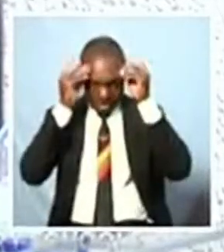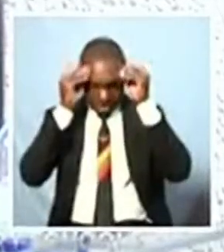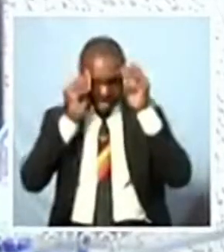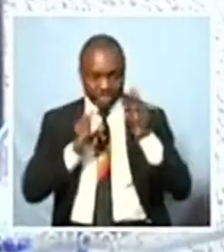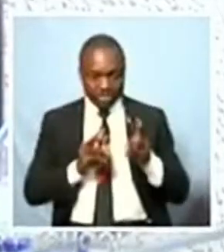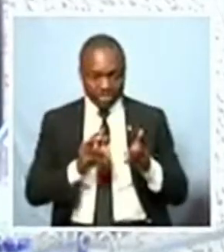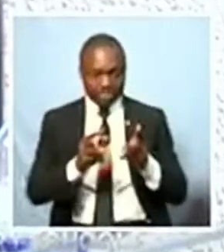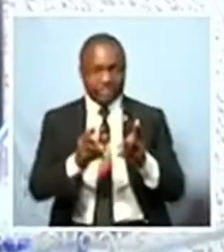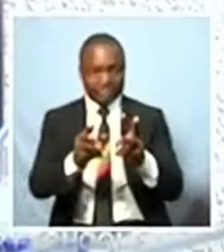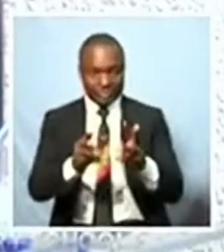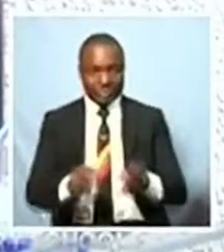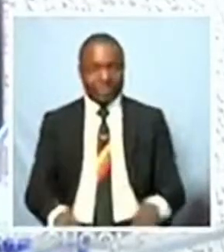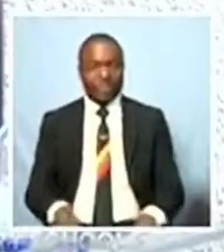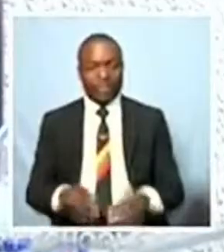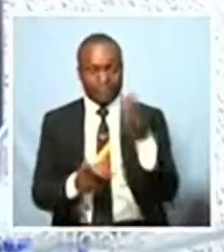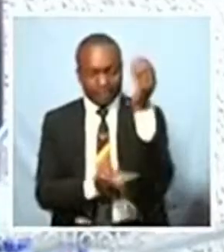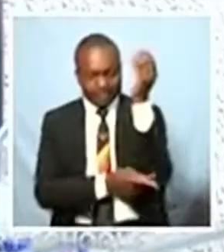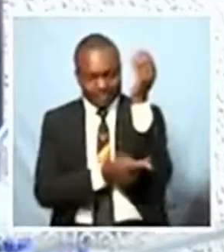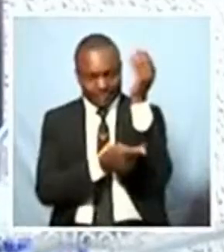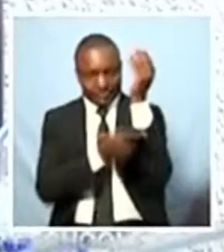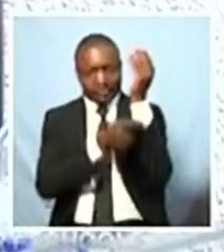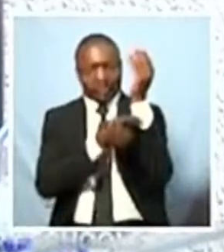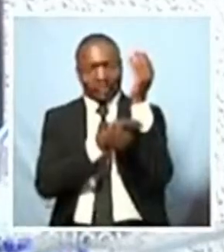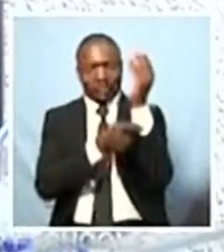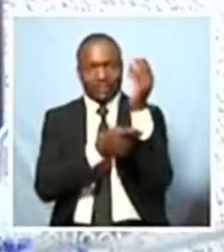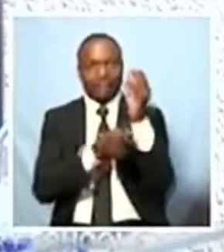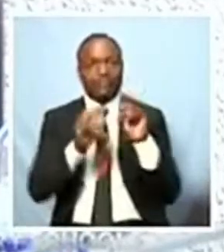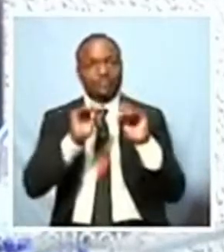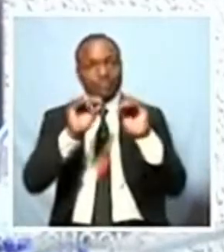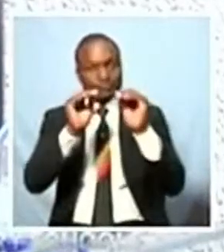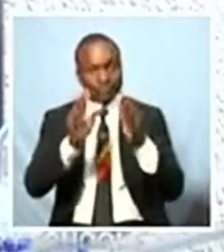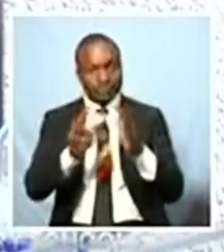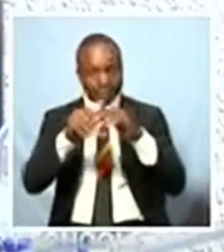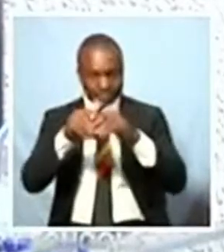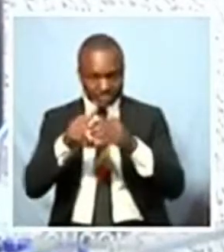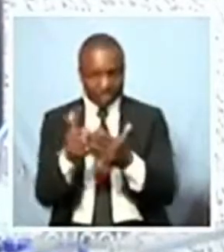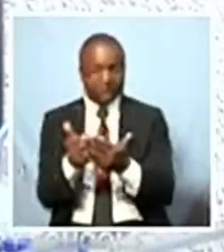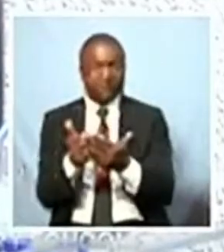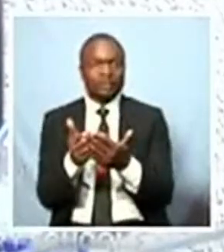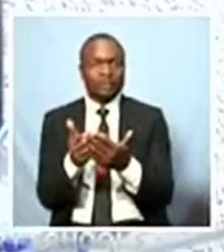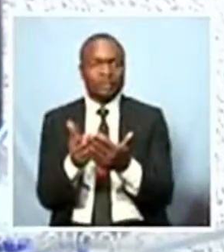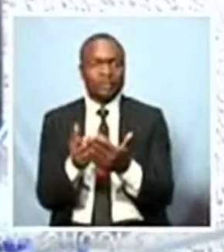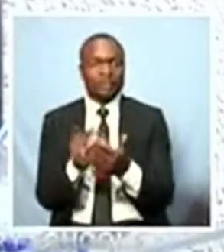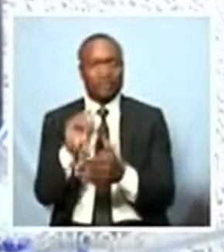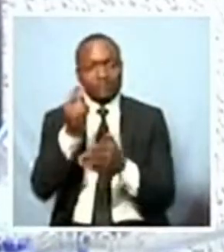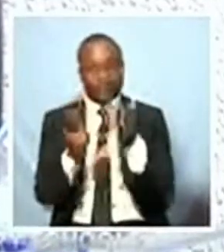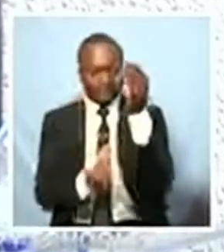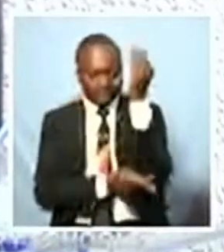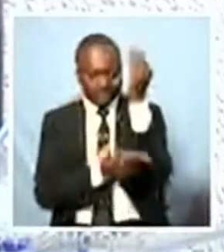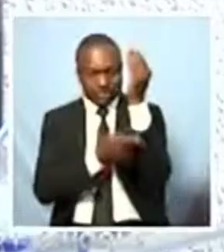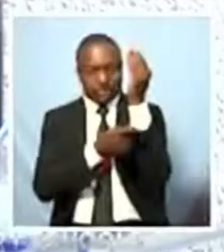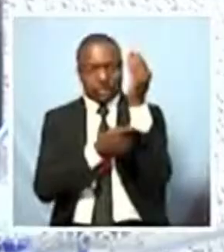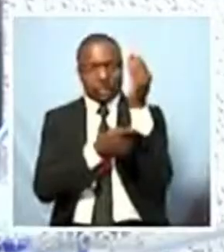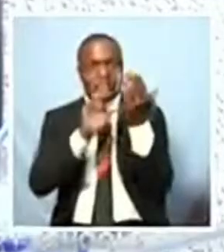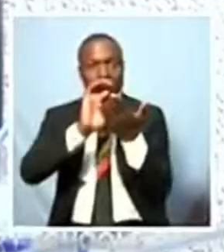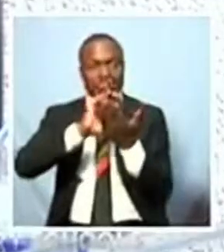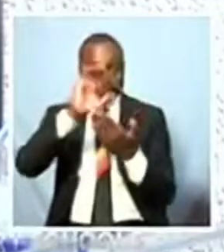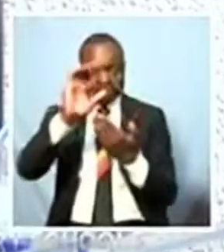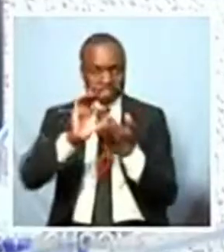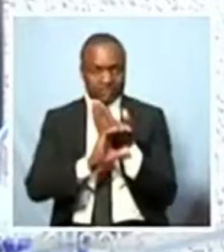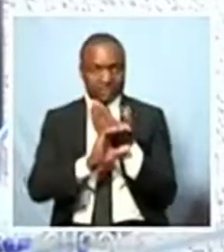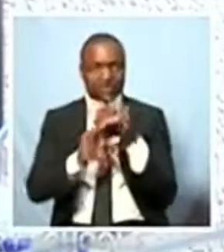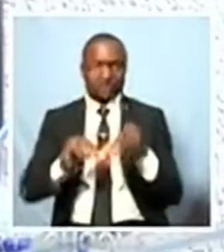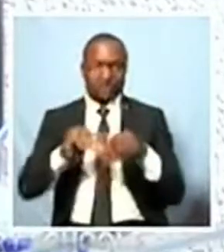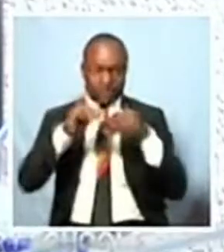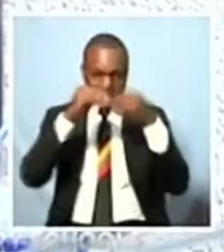of approach to developing our teachers on how to first develop the curriculum, but also to